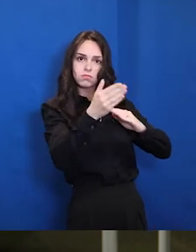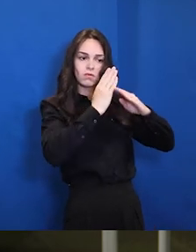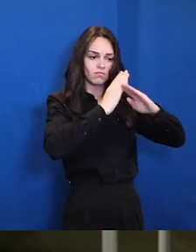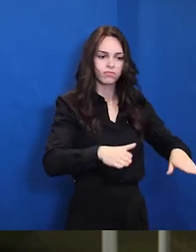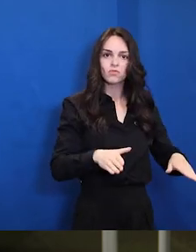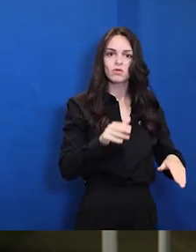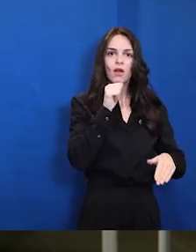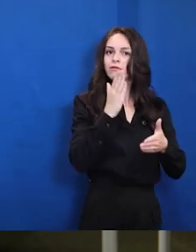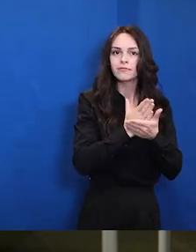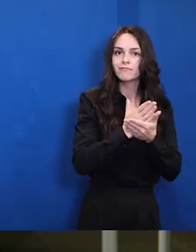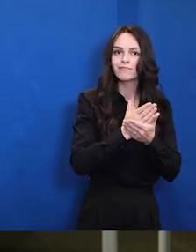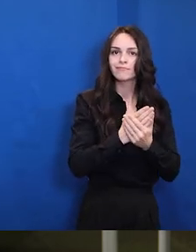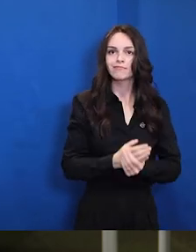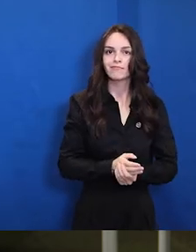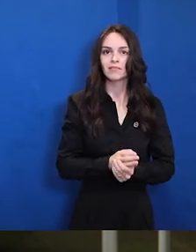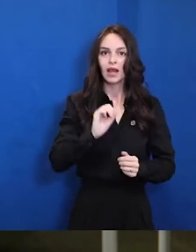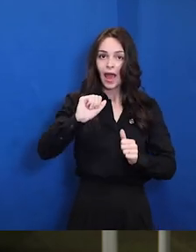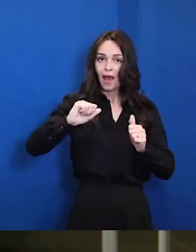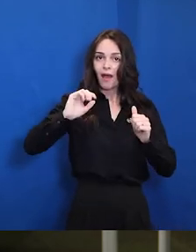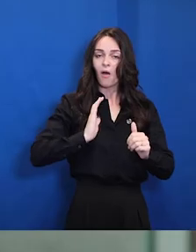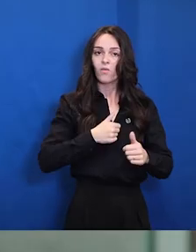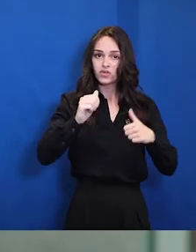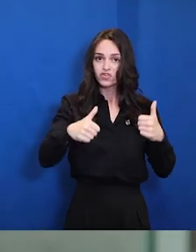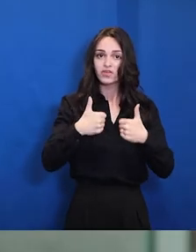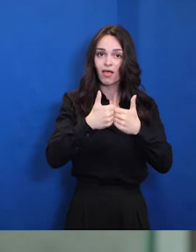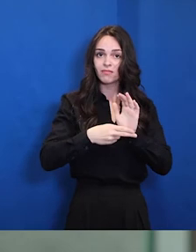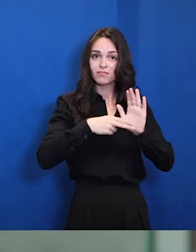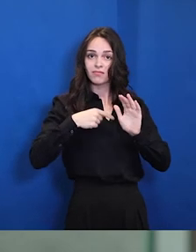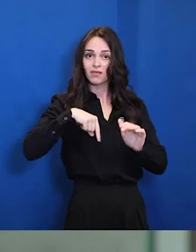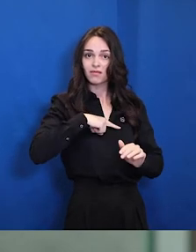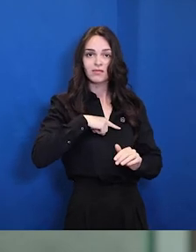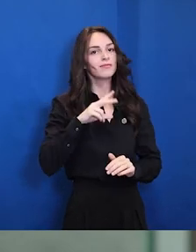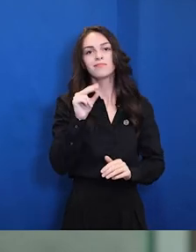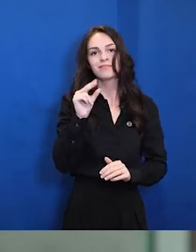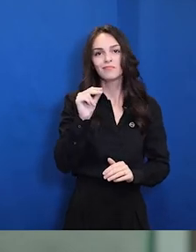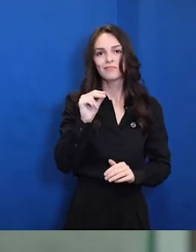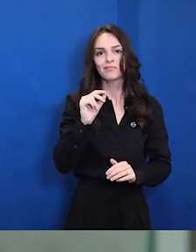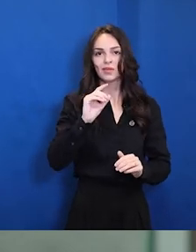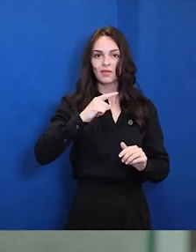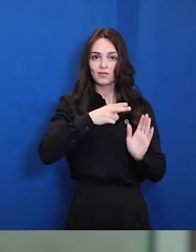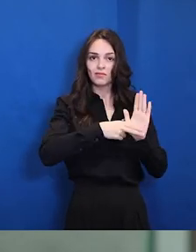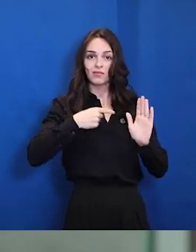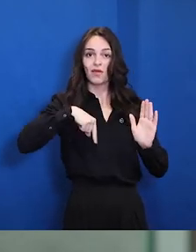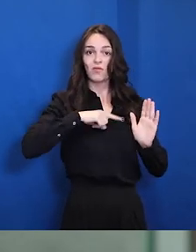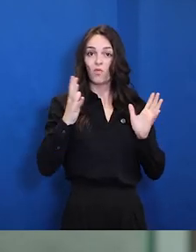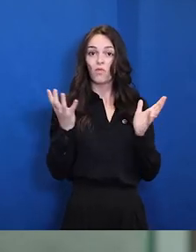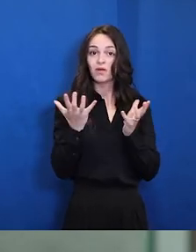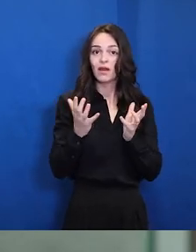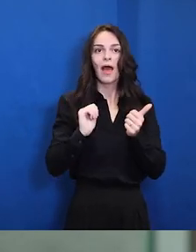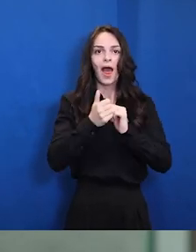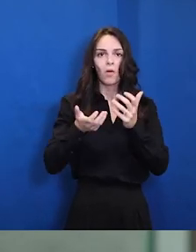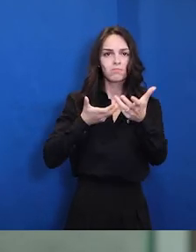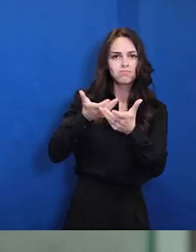over it or around it, never stopping. It's not our challenges that define us. What defines us